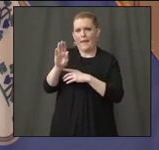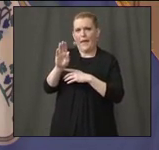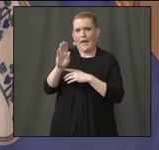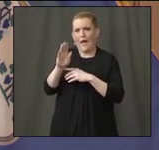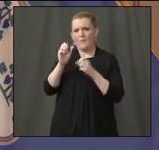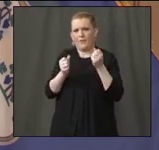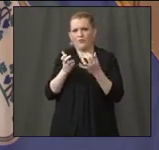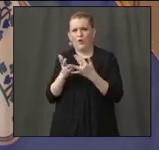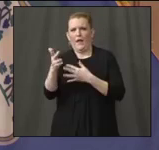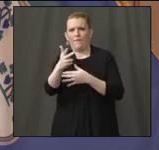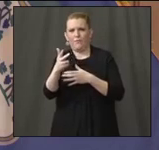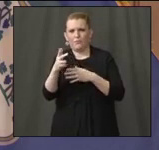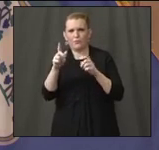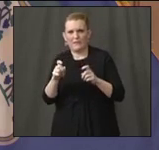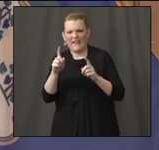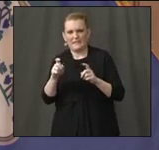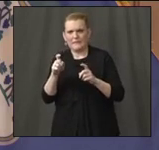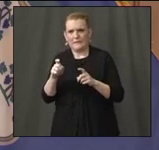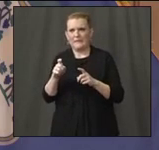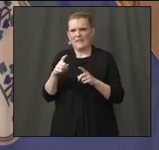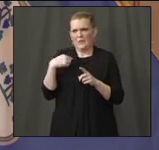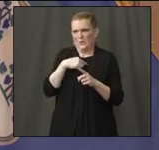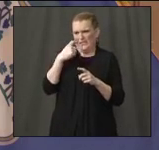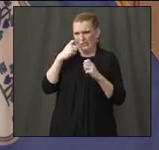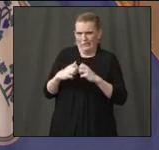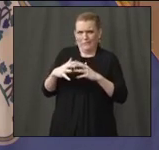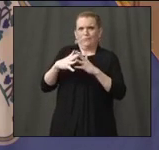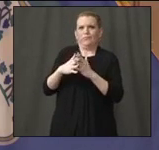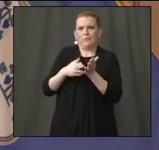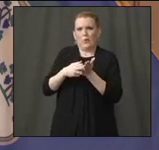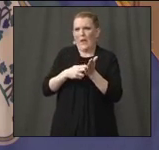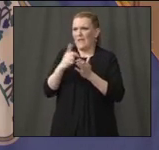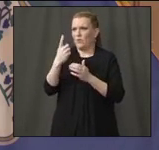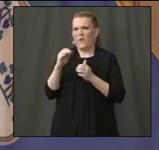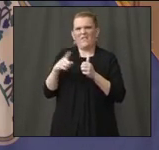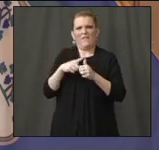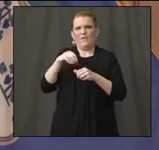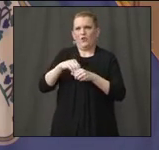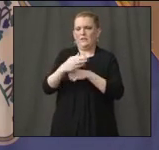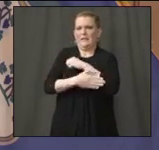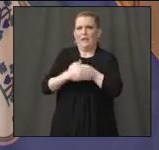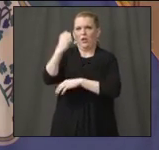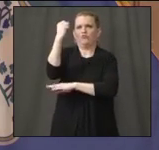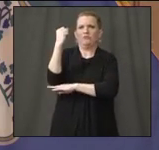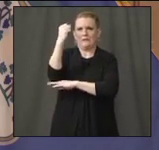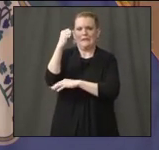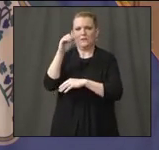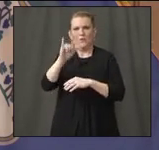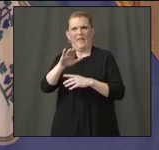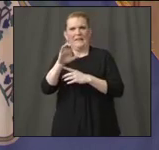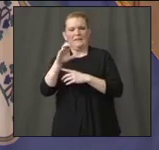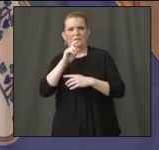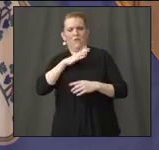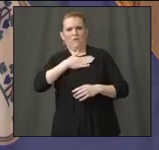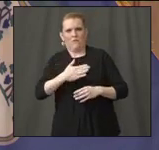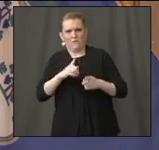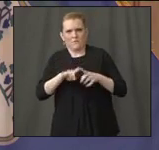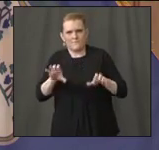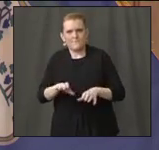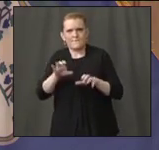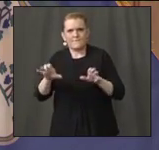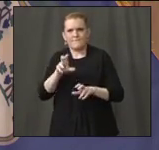up and operating in New Haven with the necessary testing agents to get that done. You remember yesterday we